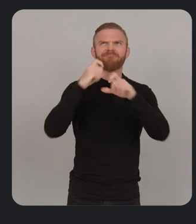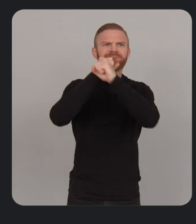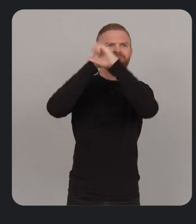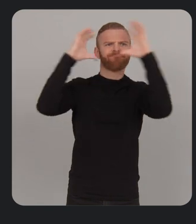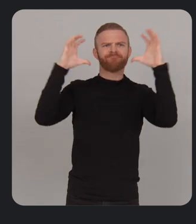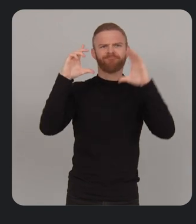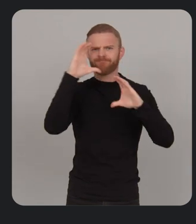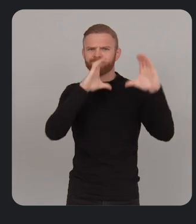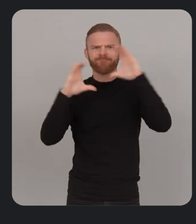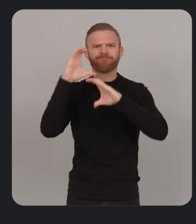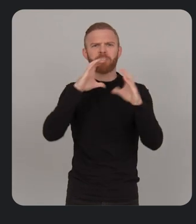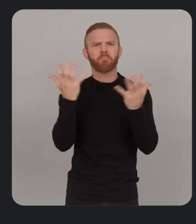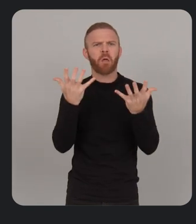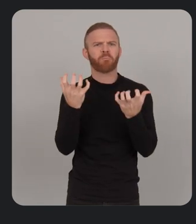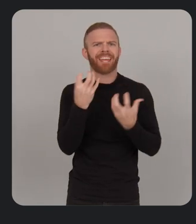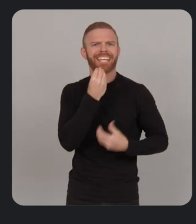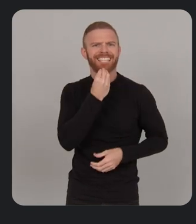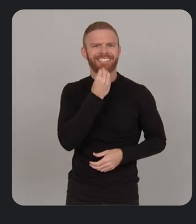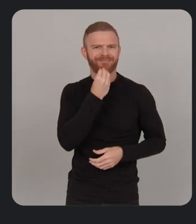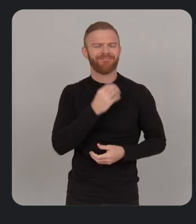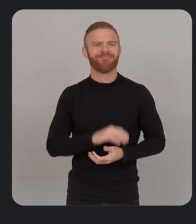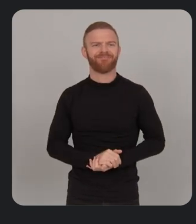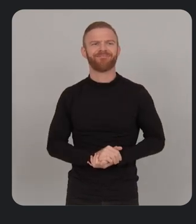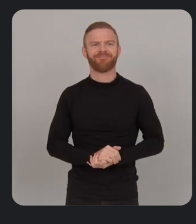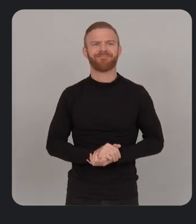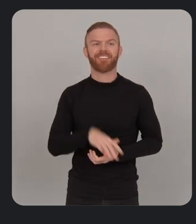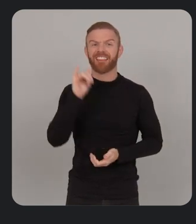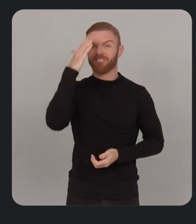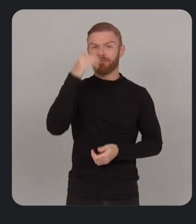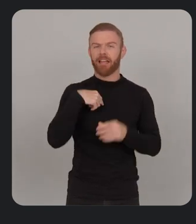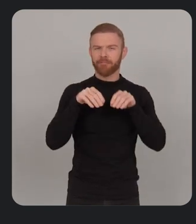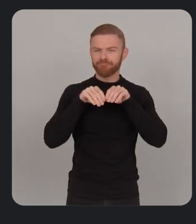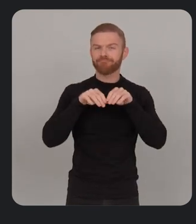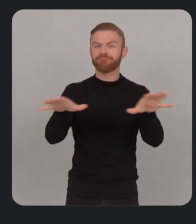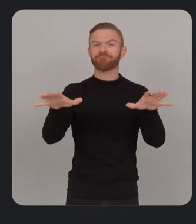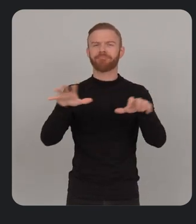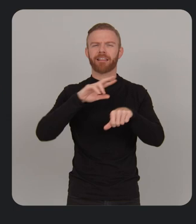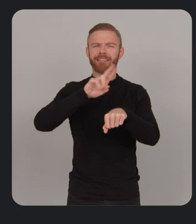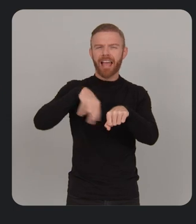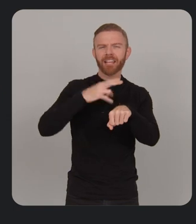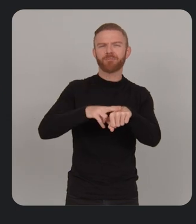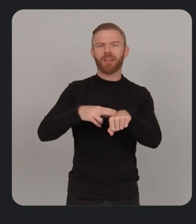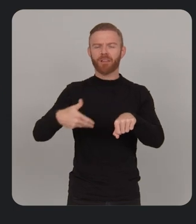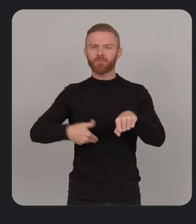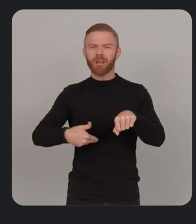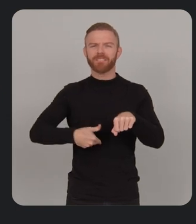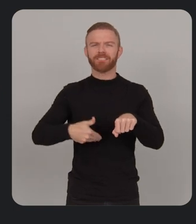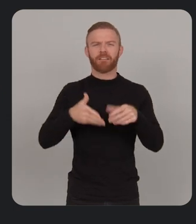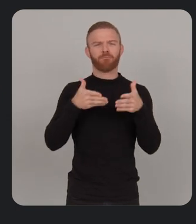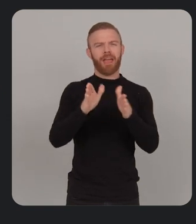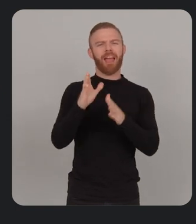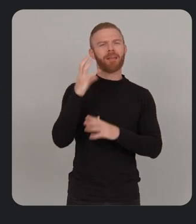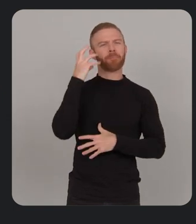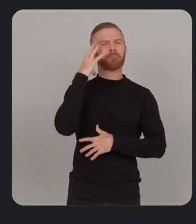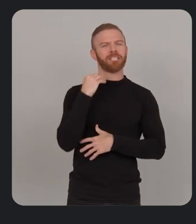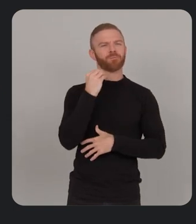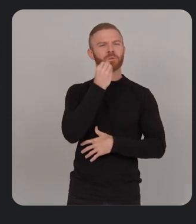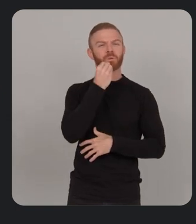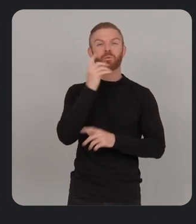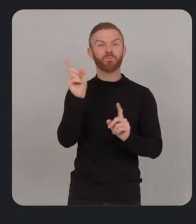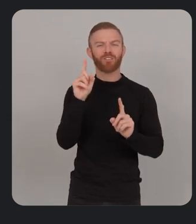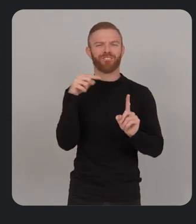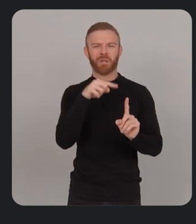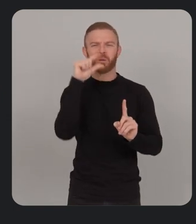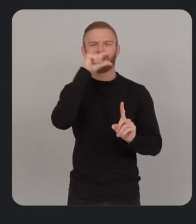mind when searching for what to eat. That's why we're launching more natural and intuitive ways to experience food on